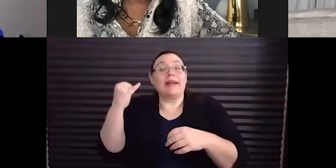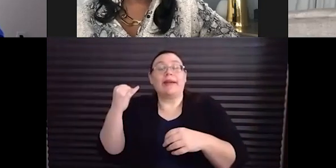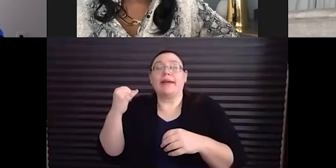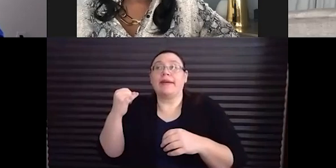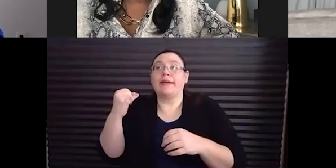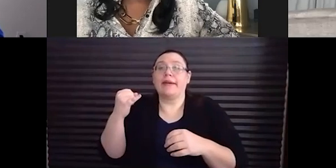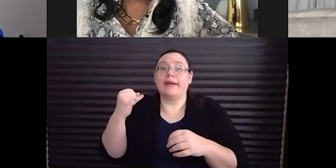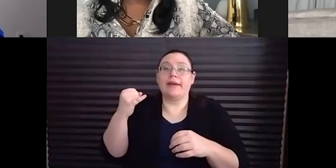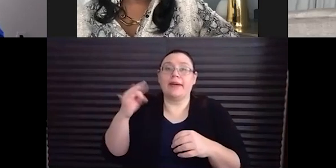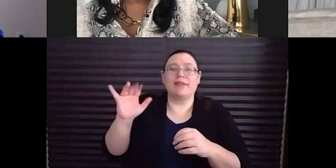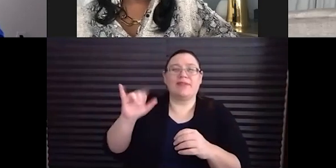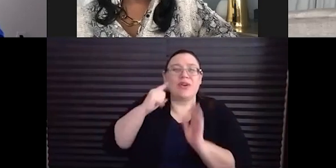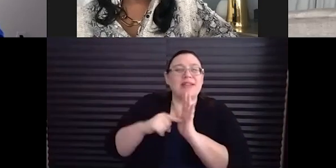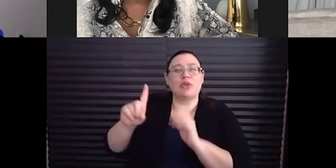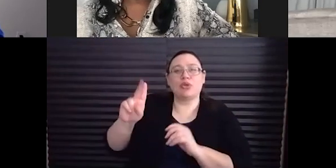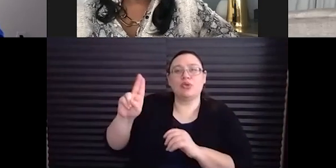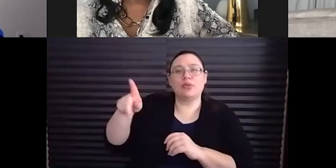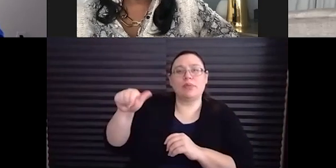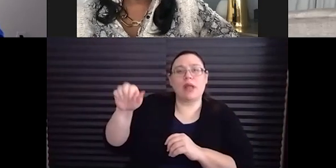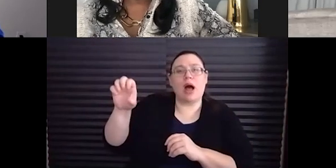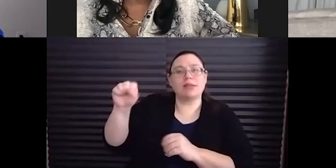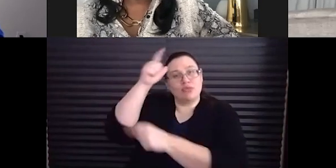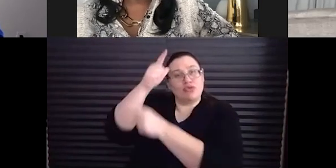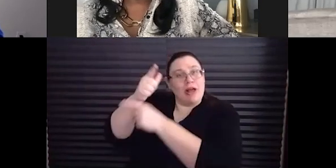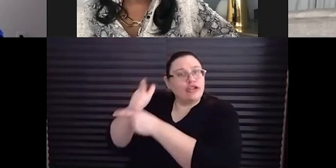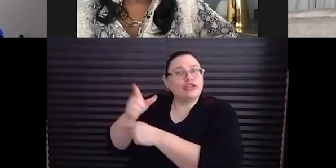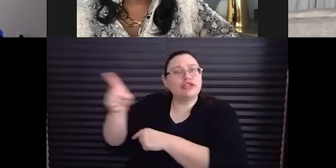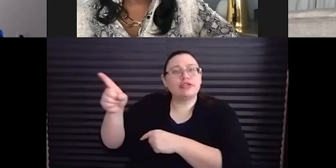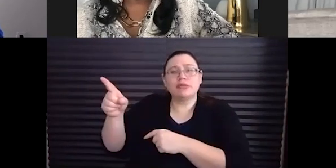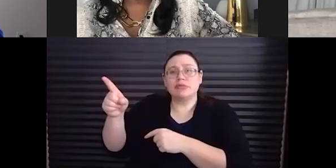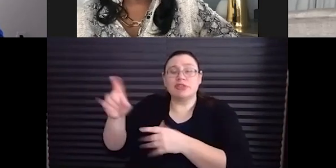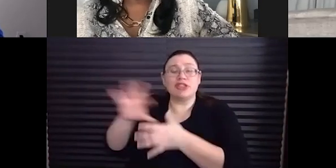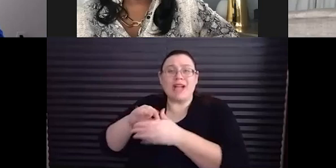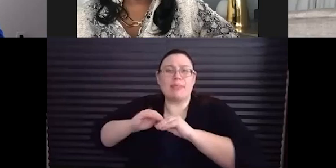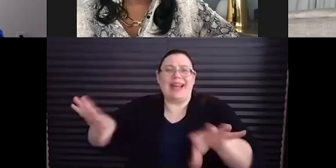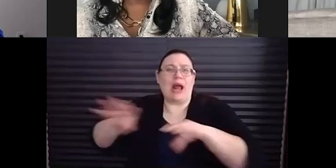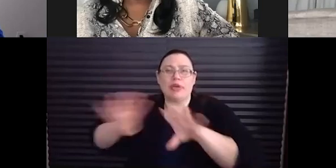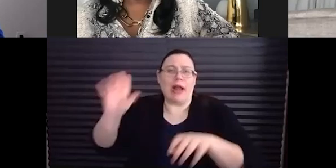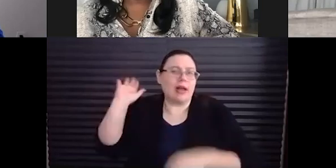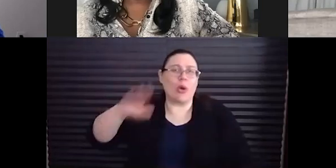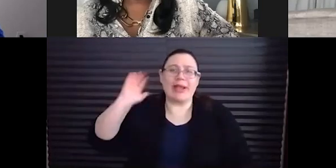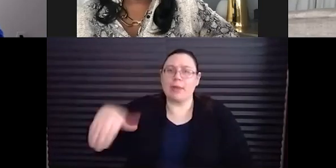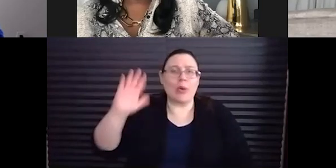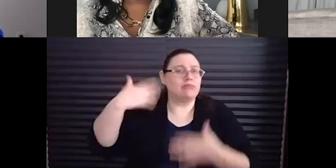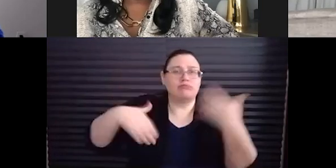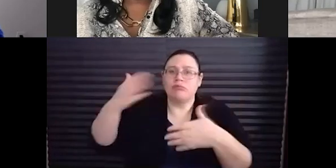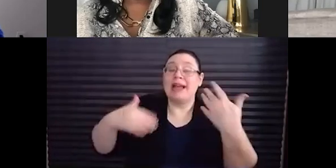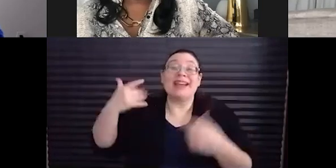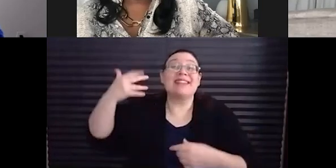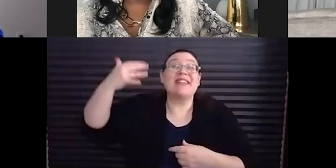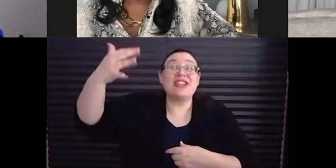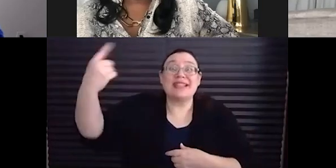like the Duplass brothers. They were really big on just put content out there, just keep doing it, you know, because sooner or later something is going to hit. And